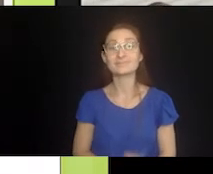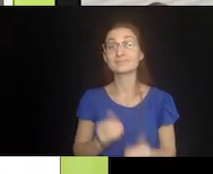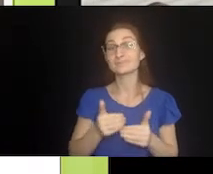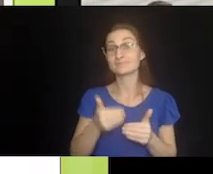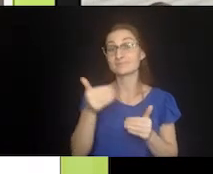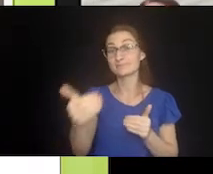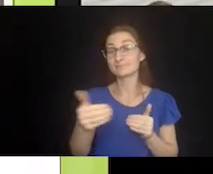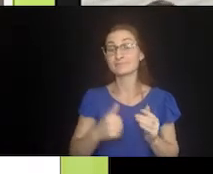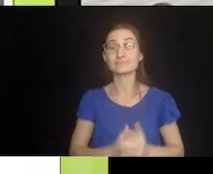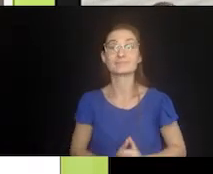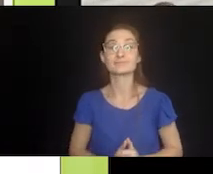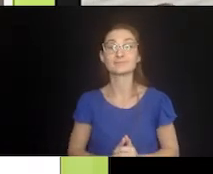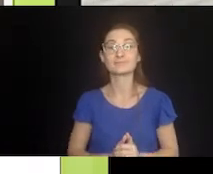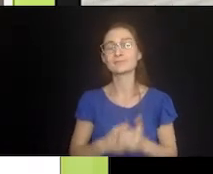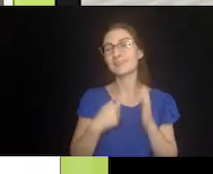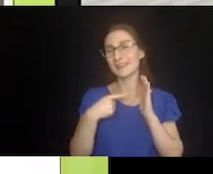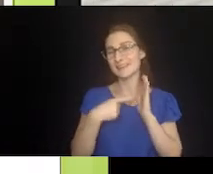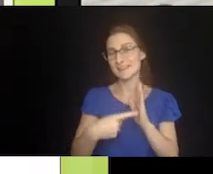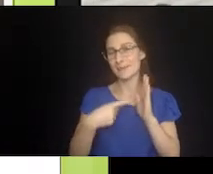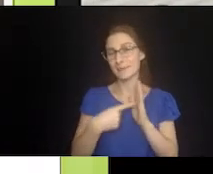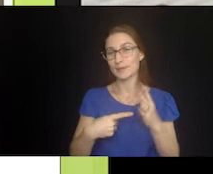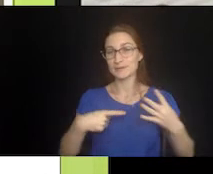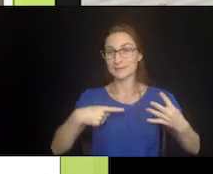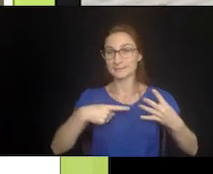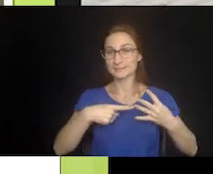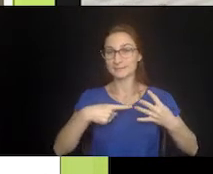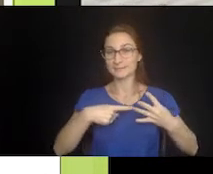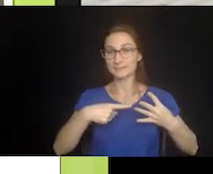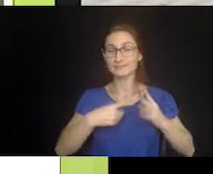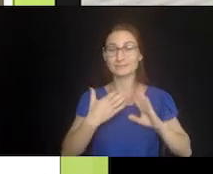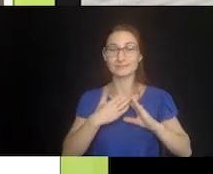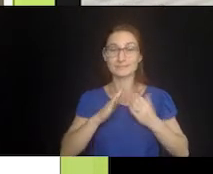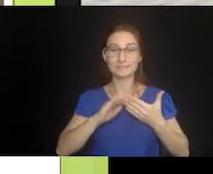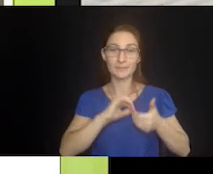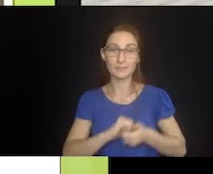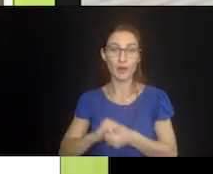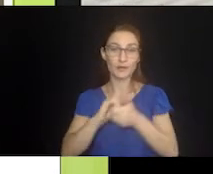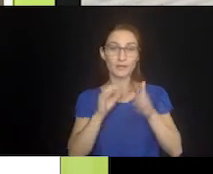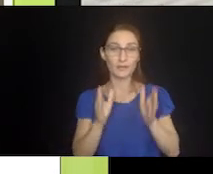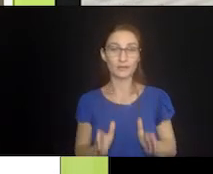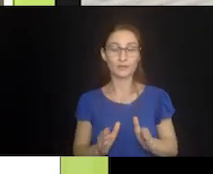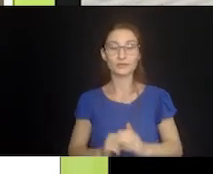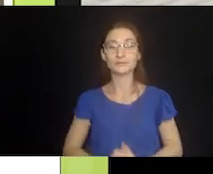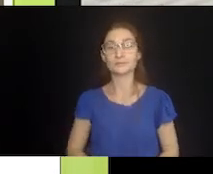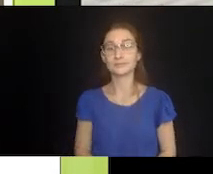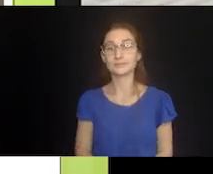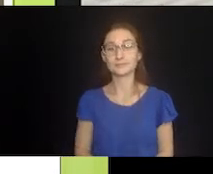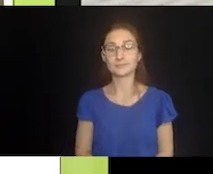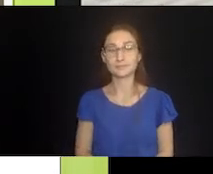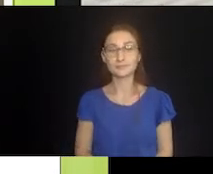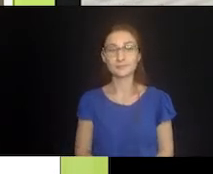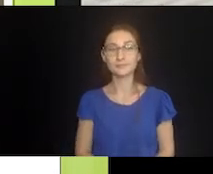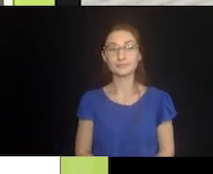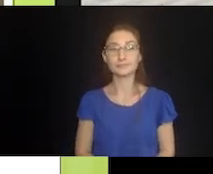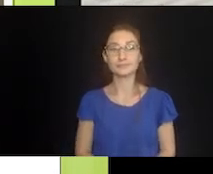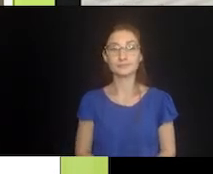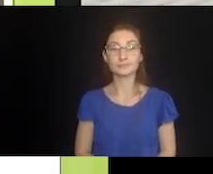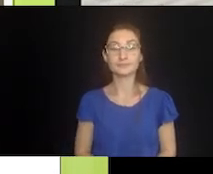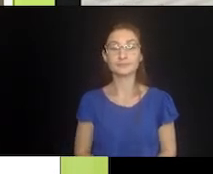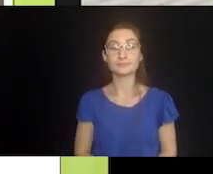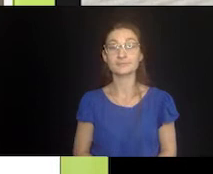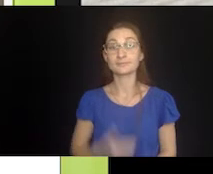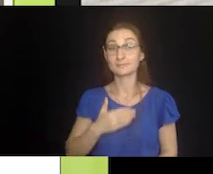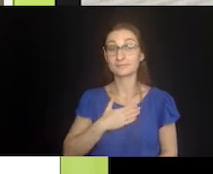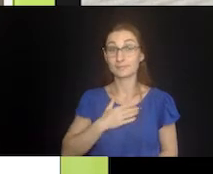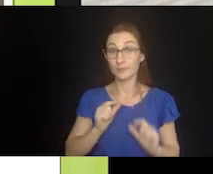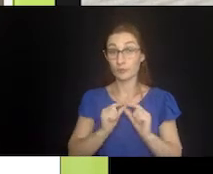slide. So this is just some examples of community